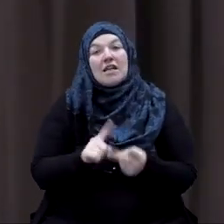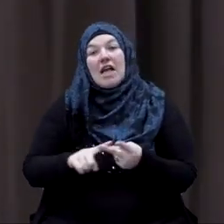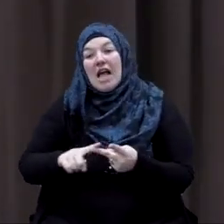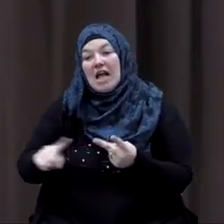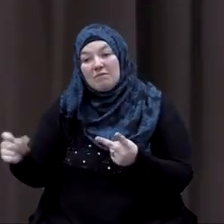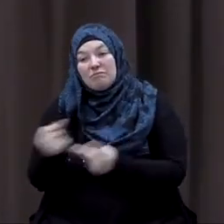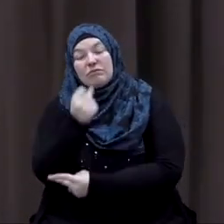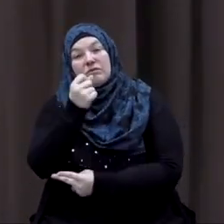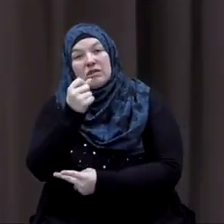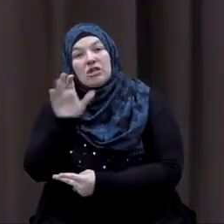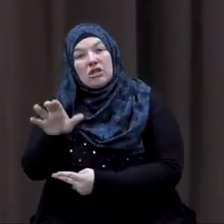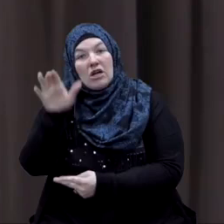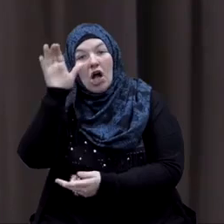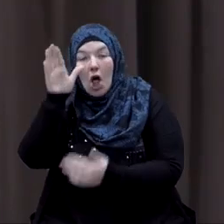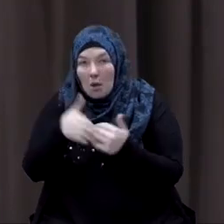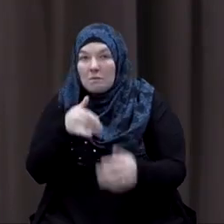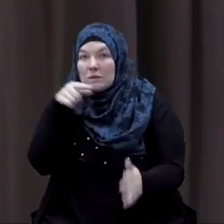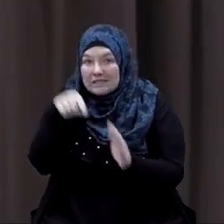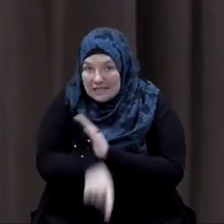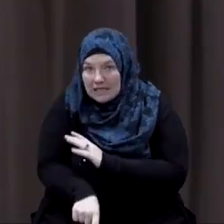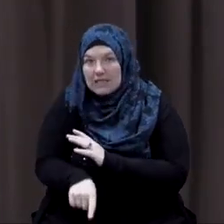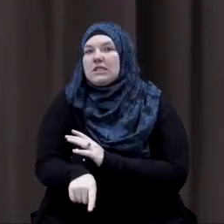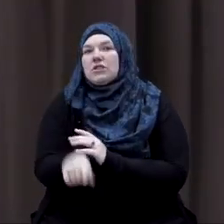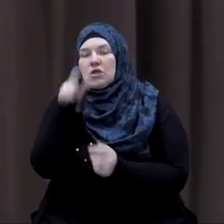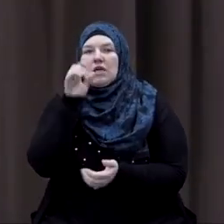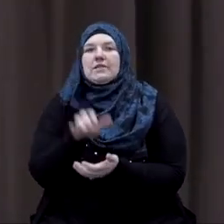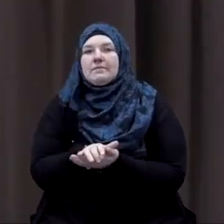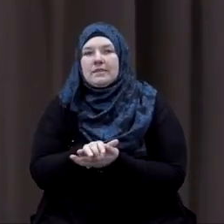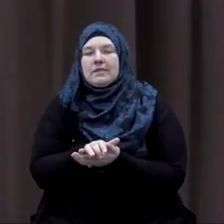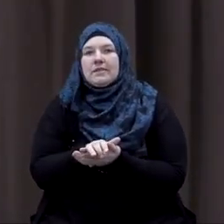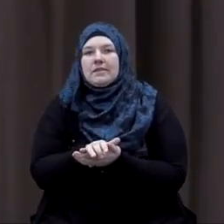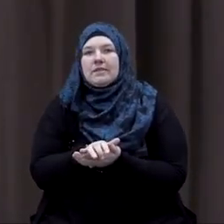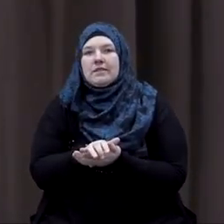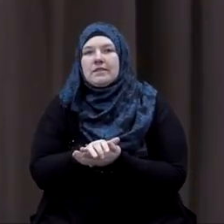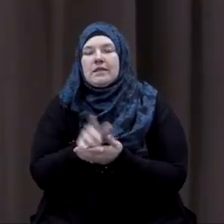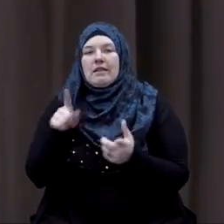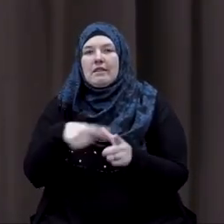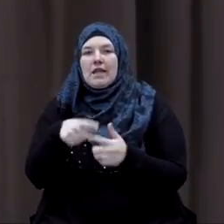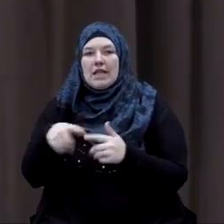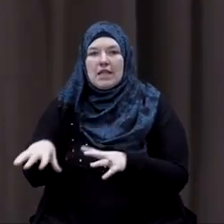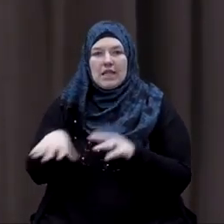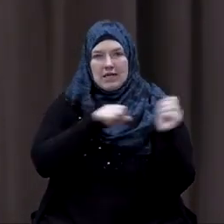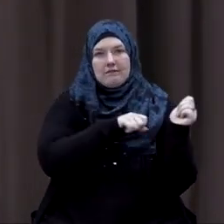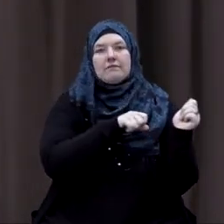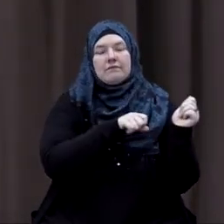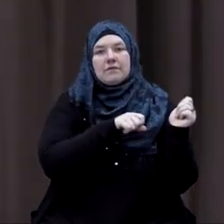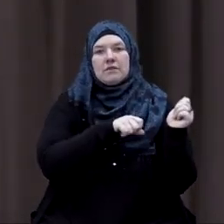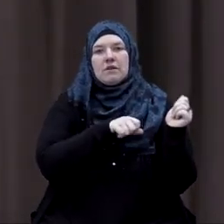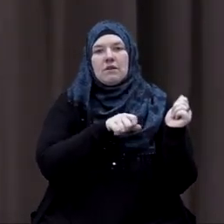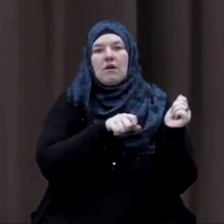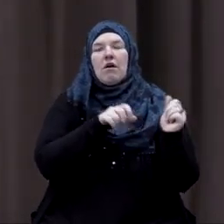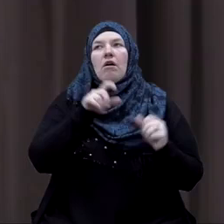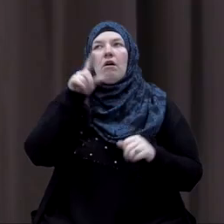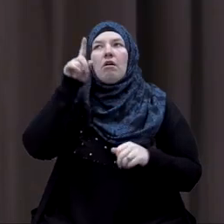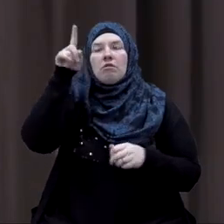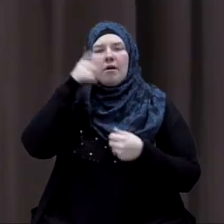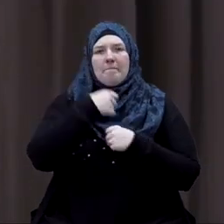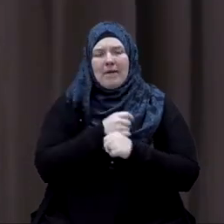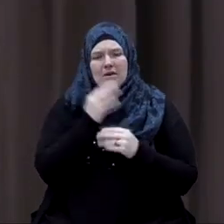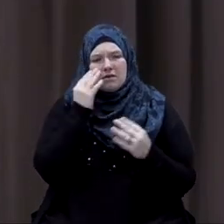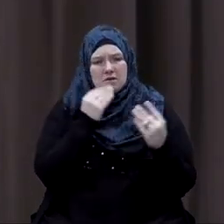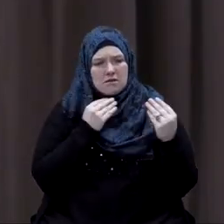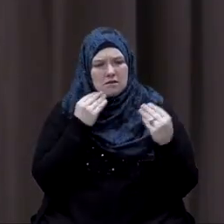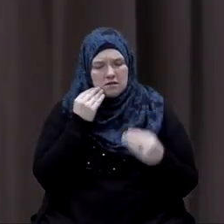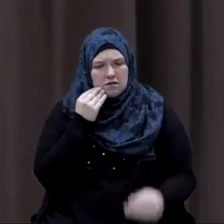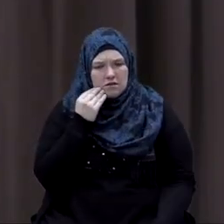her husband, almost killed them, and he left, and Allah made him reflect on what he has